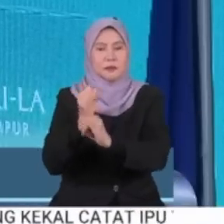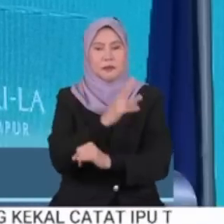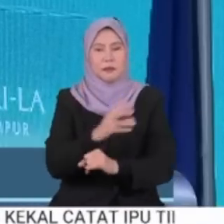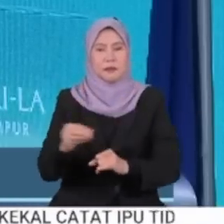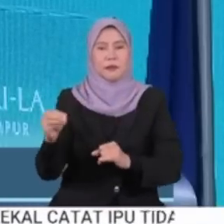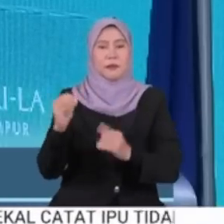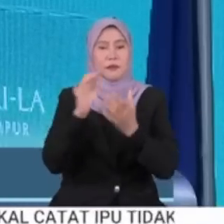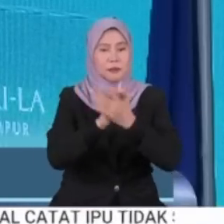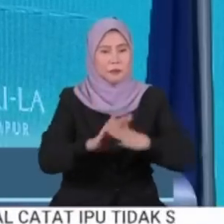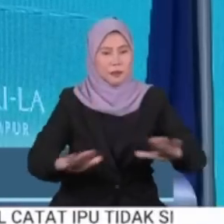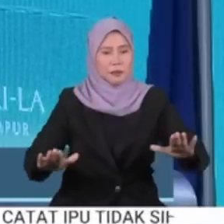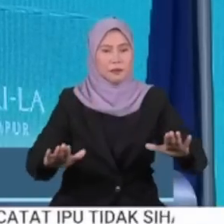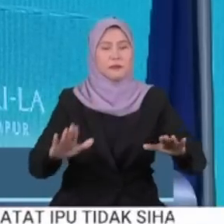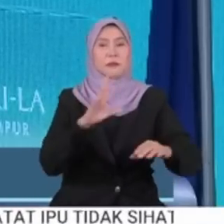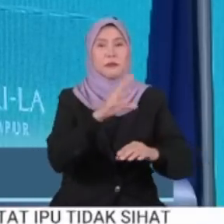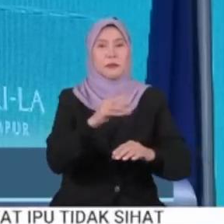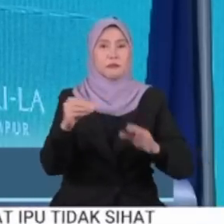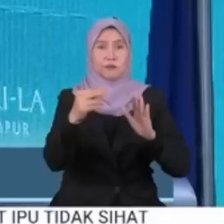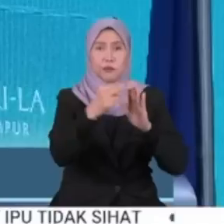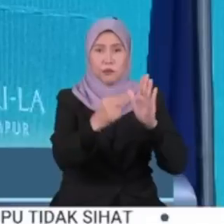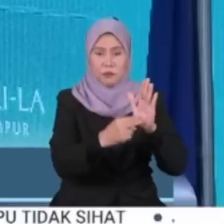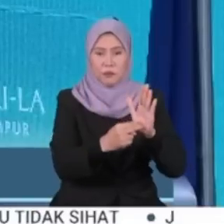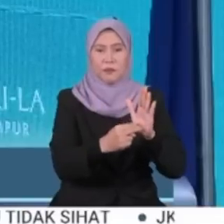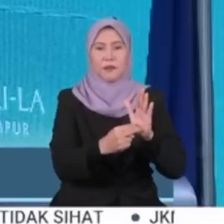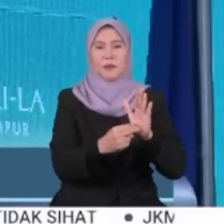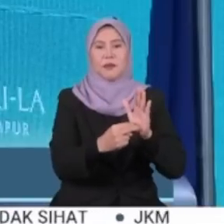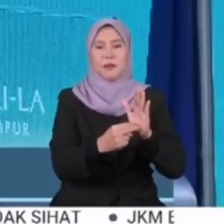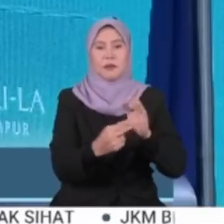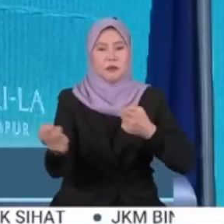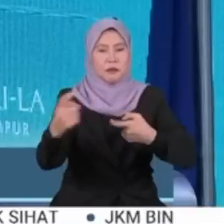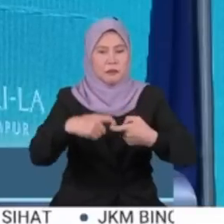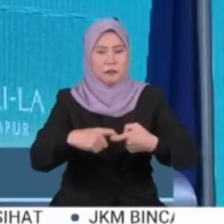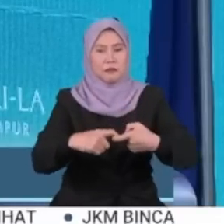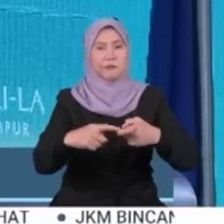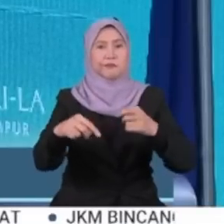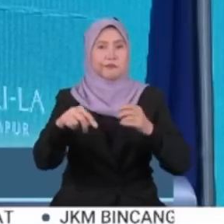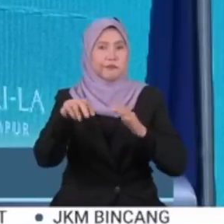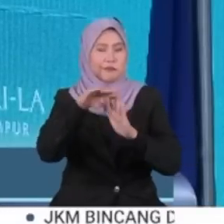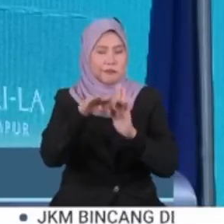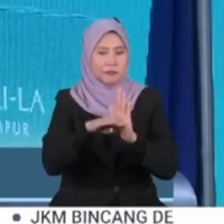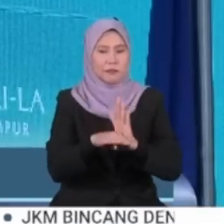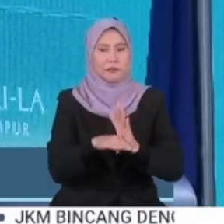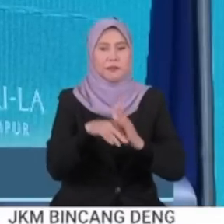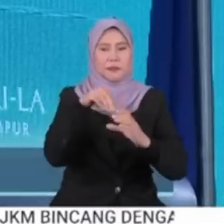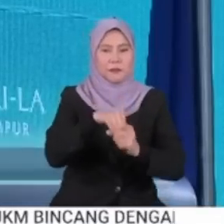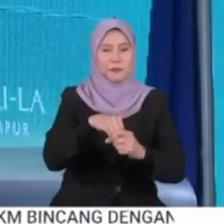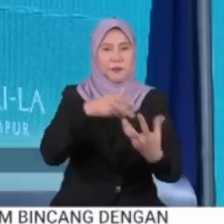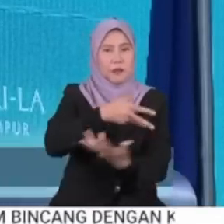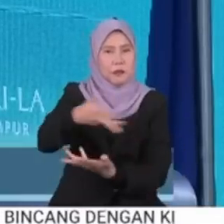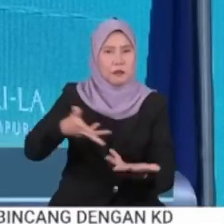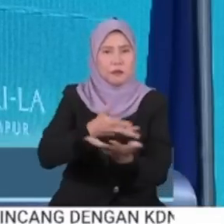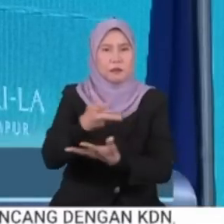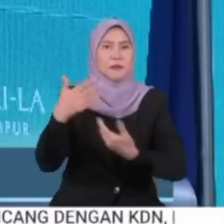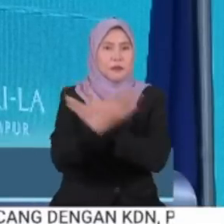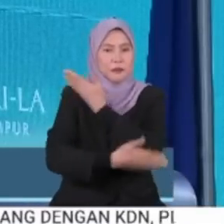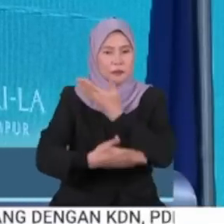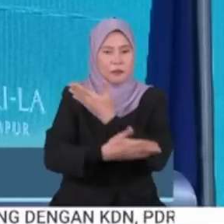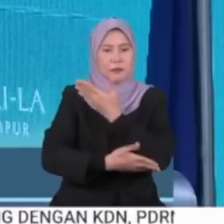the primacy of the rules that govern the interactions between states. But it's hard to